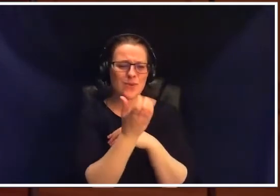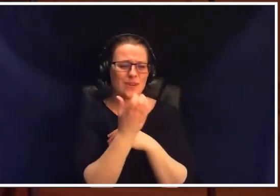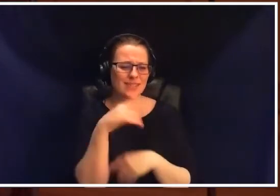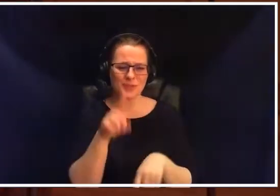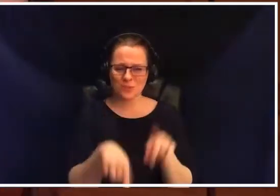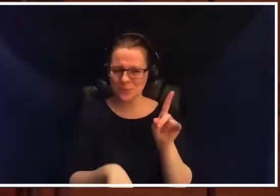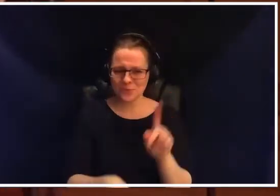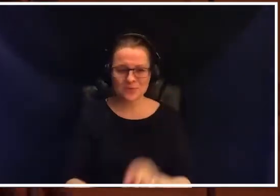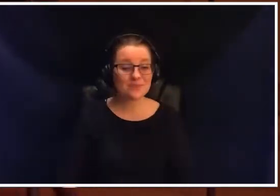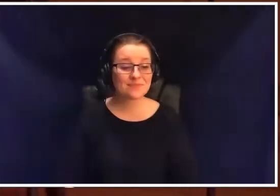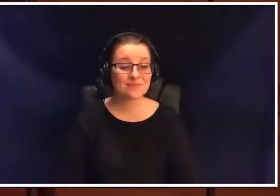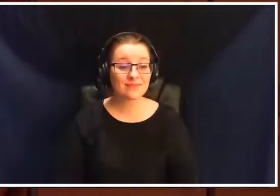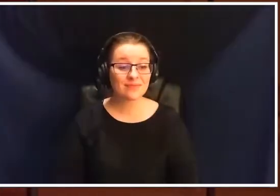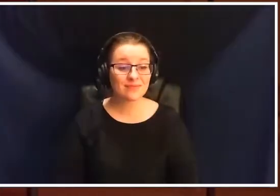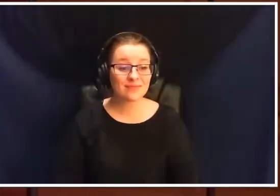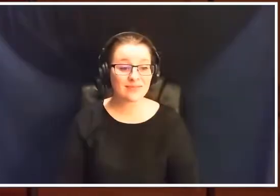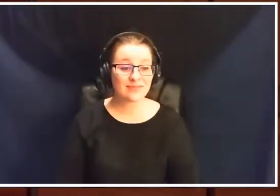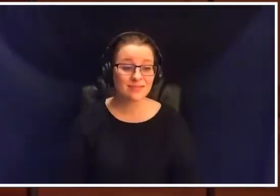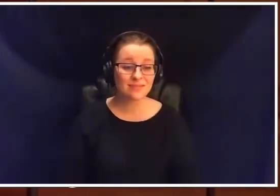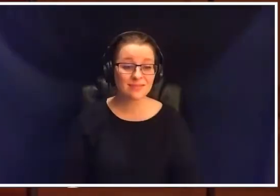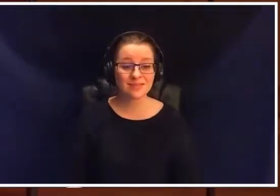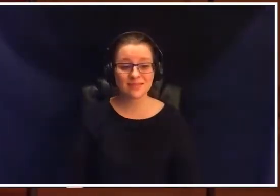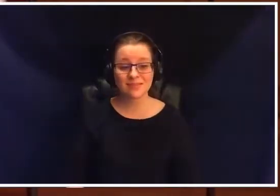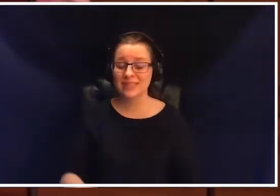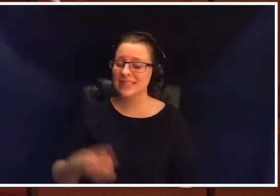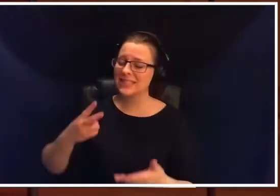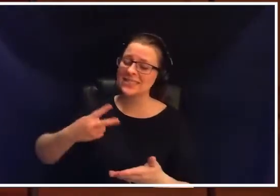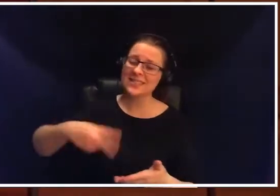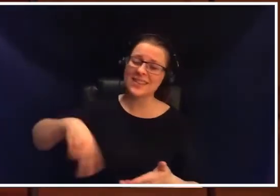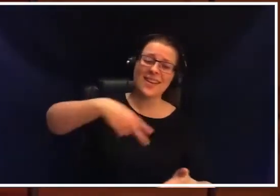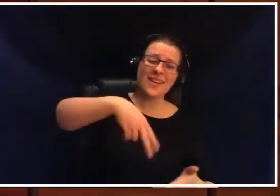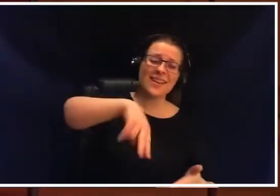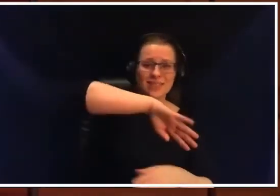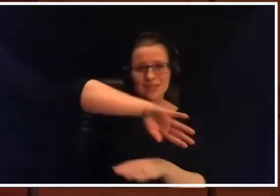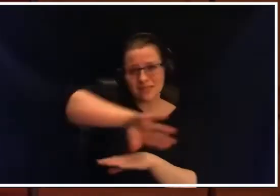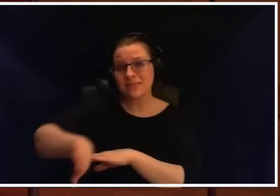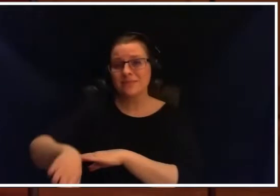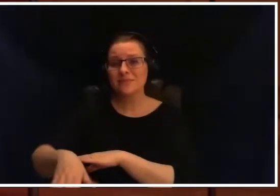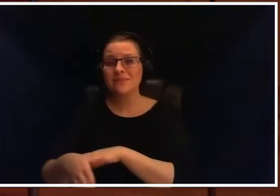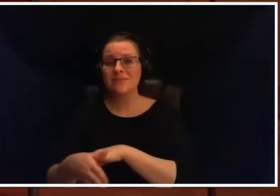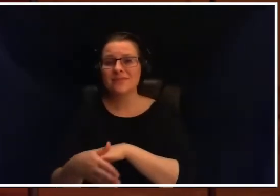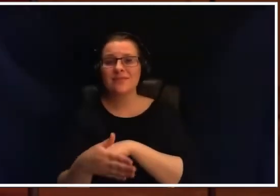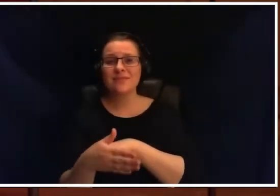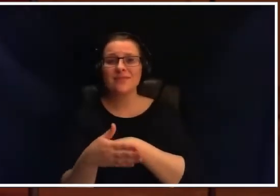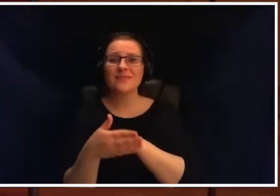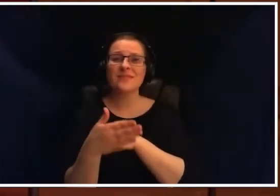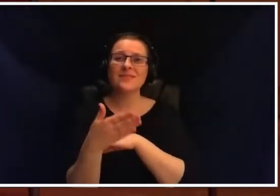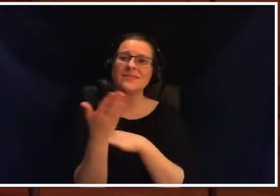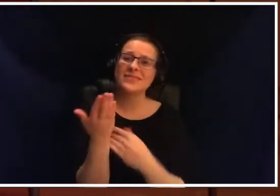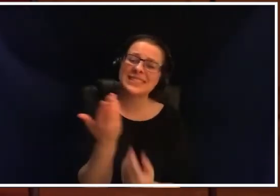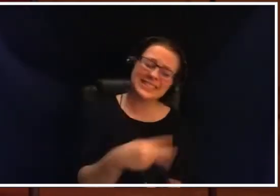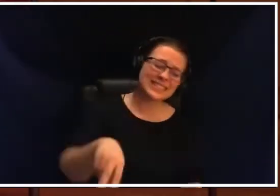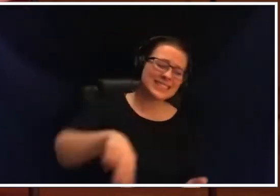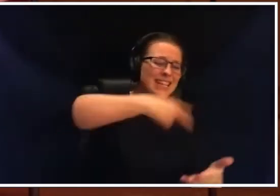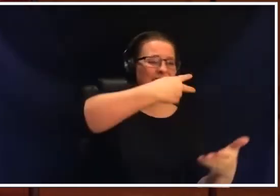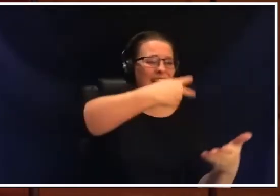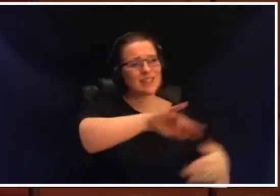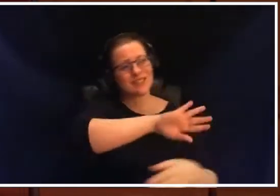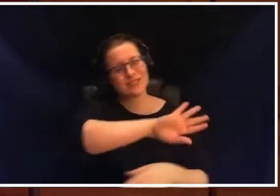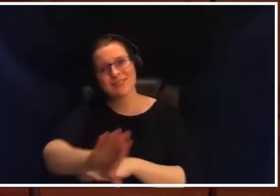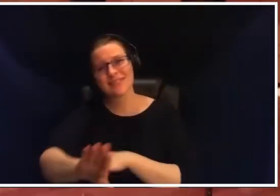crown. I could have danced all night. I could have danced all night.